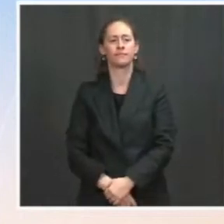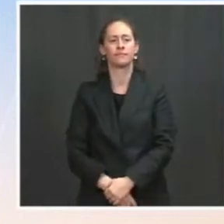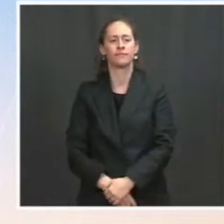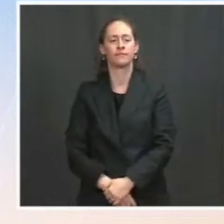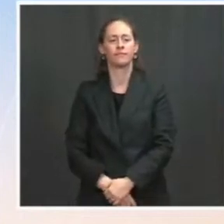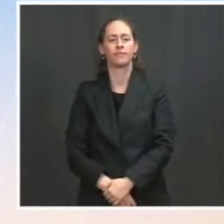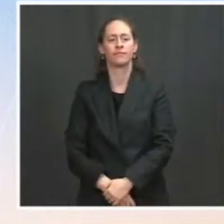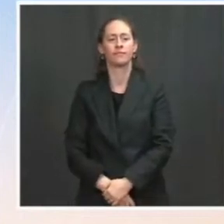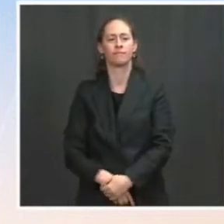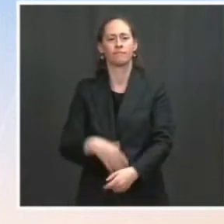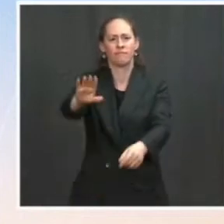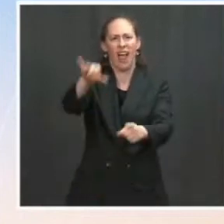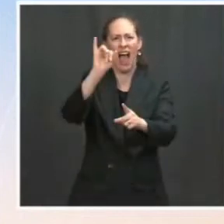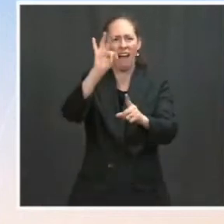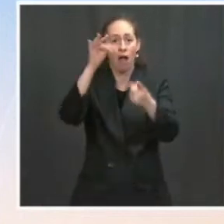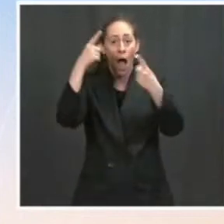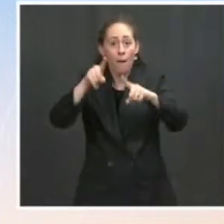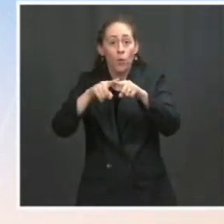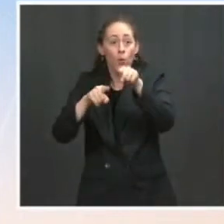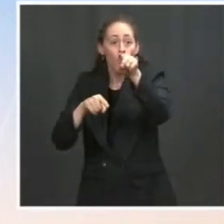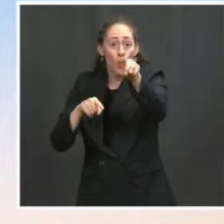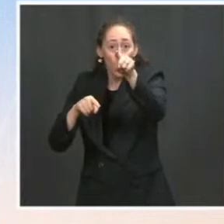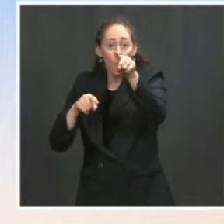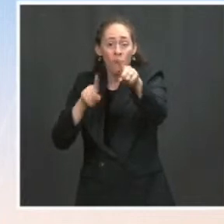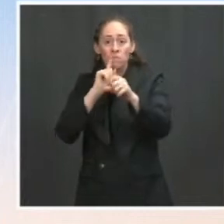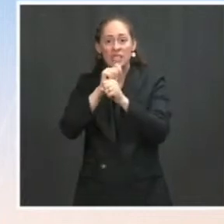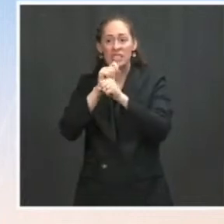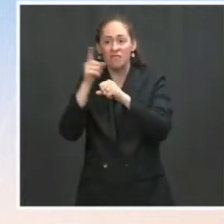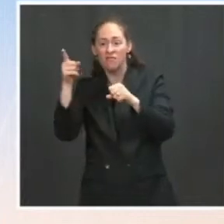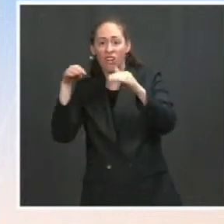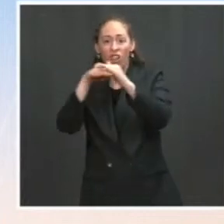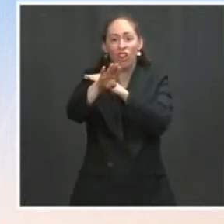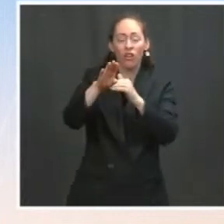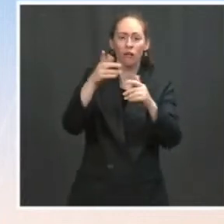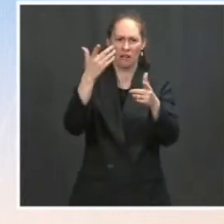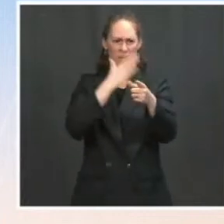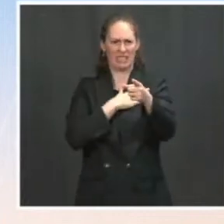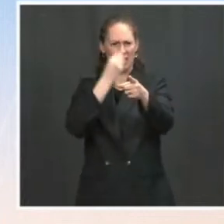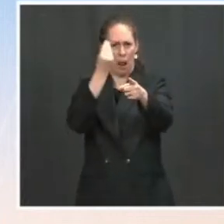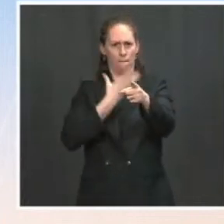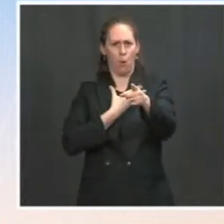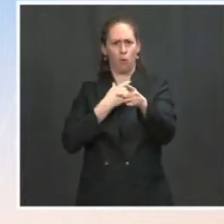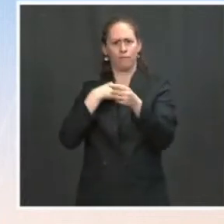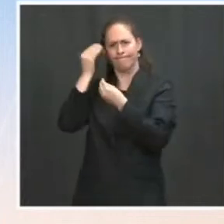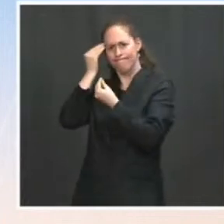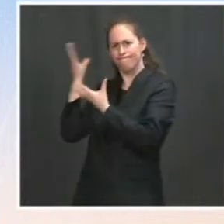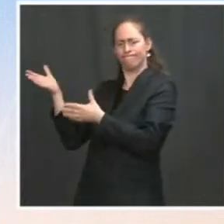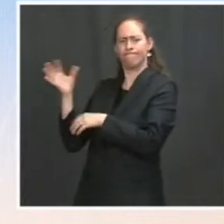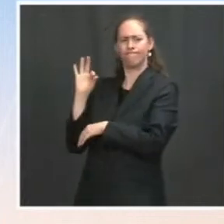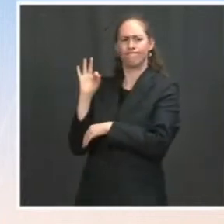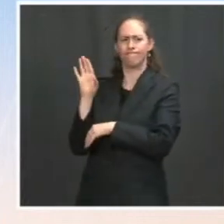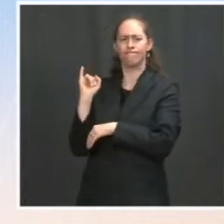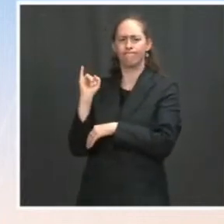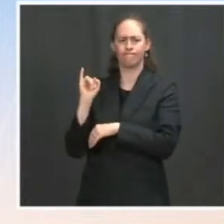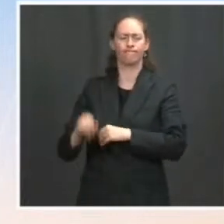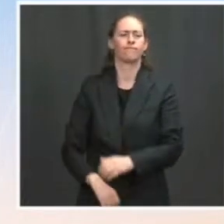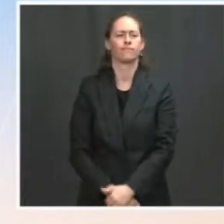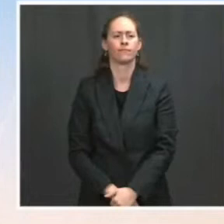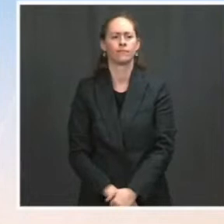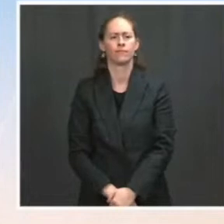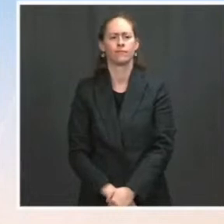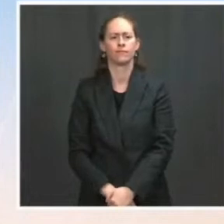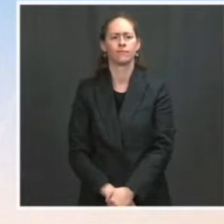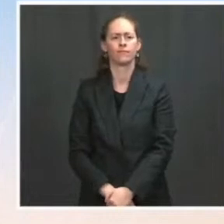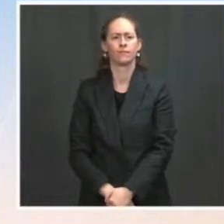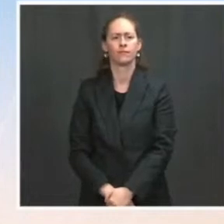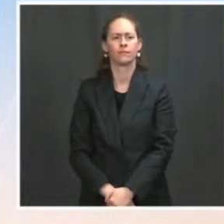broadly to ensure everybody has the information needed to protect themselves and to rapidly share information. This morning, the Department